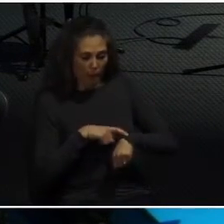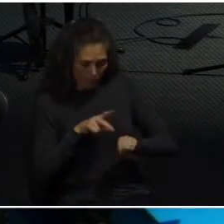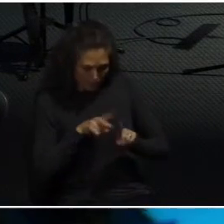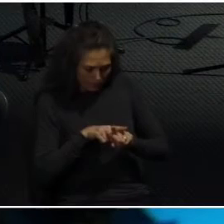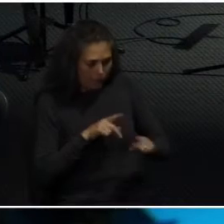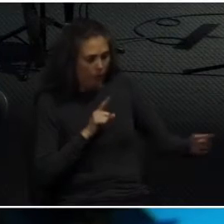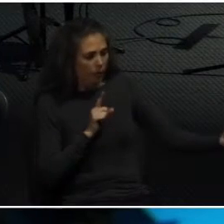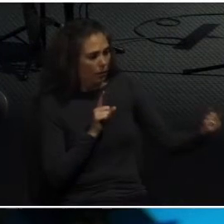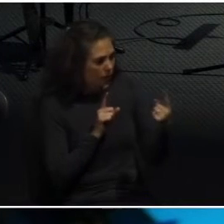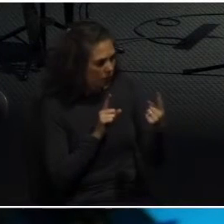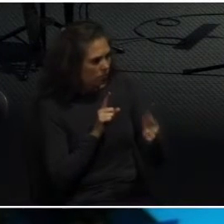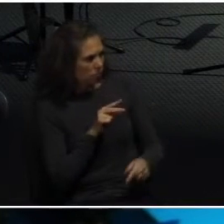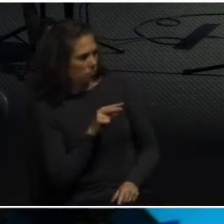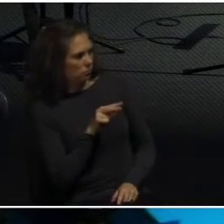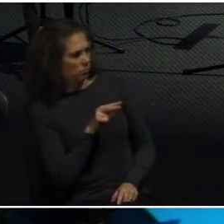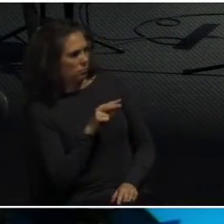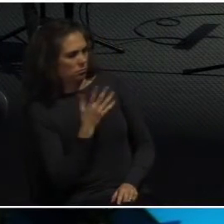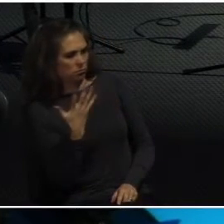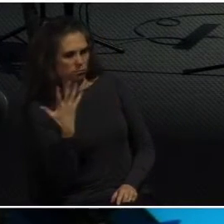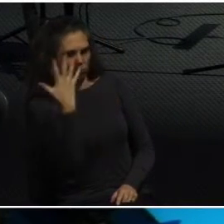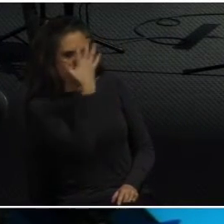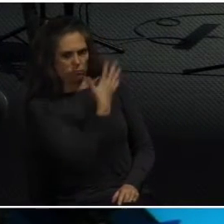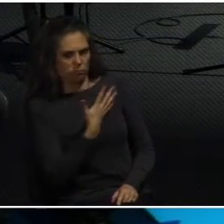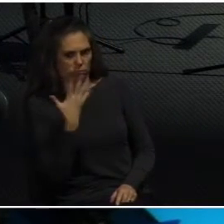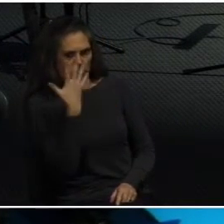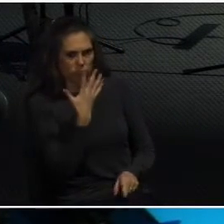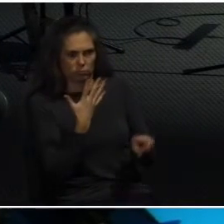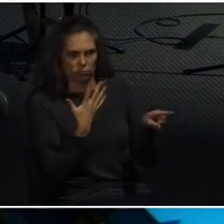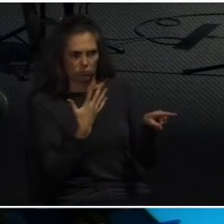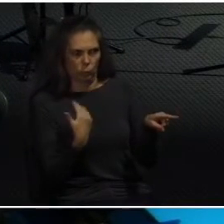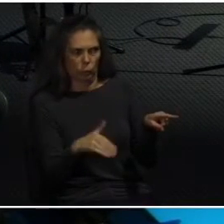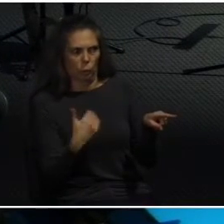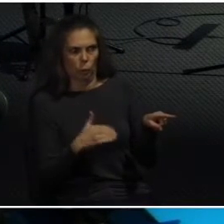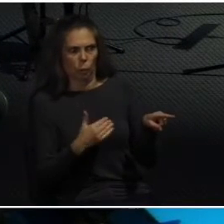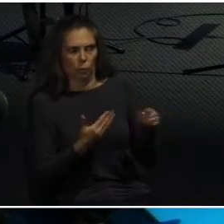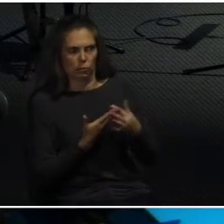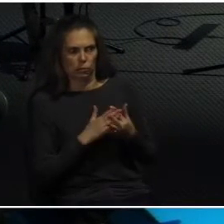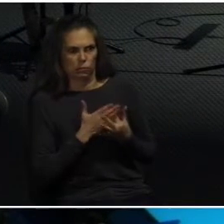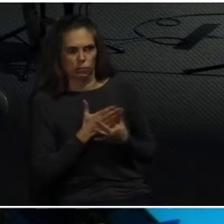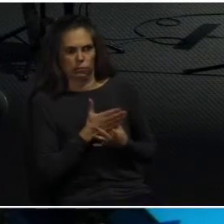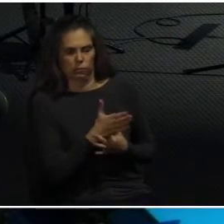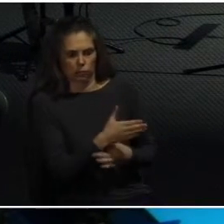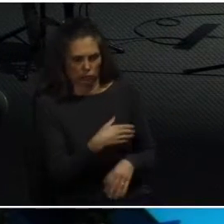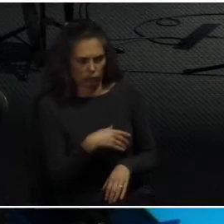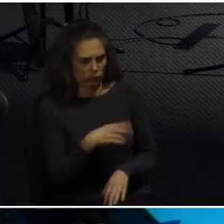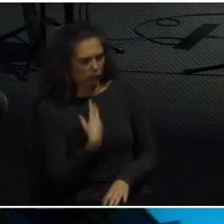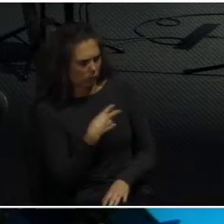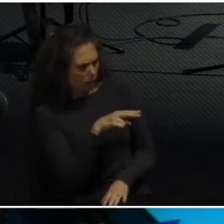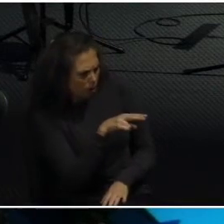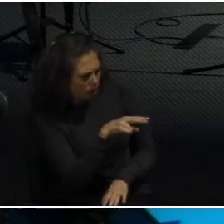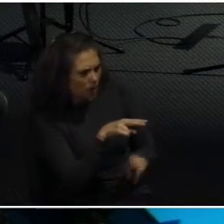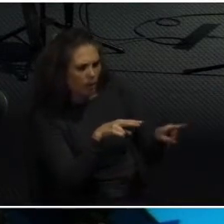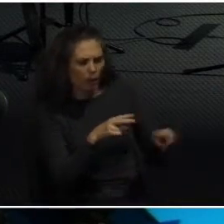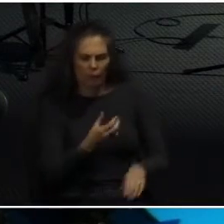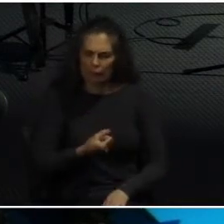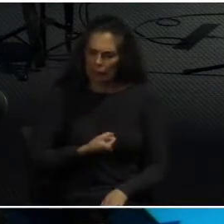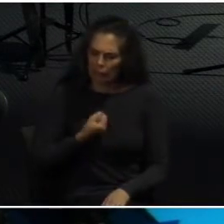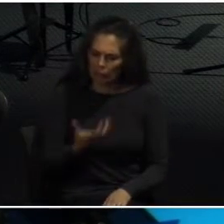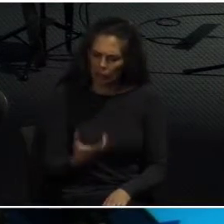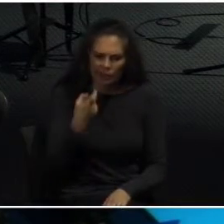And so he shared with me that he had just been released from prison, and he was asking for help on how